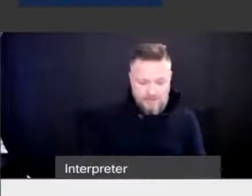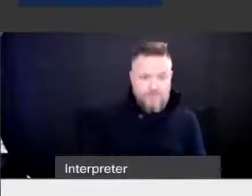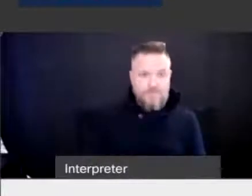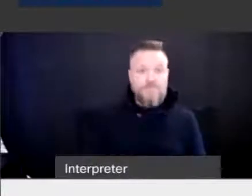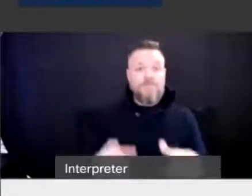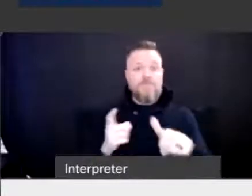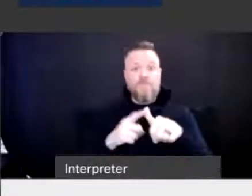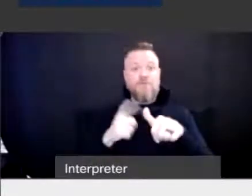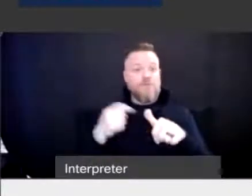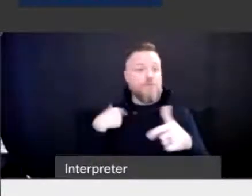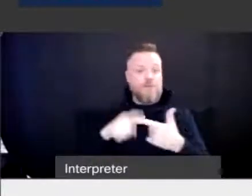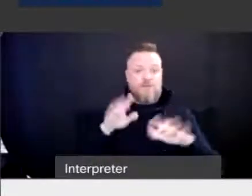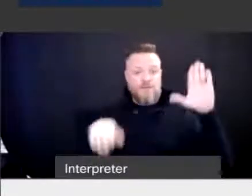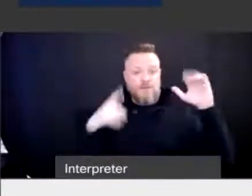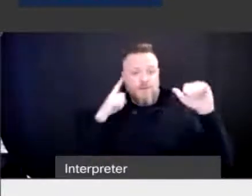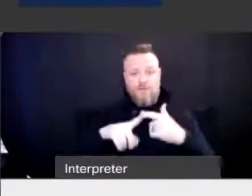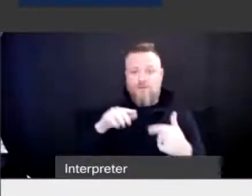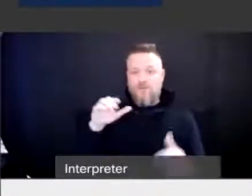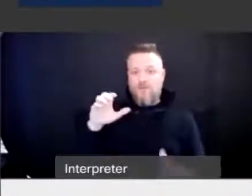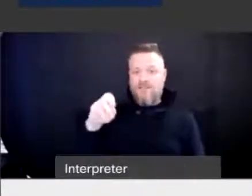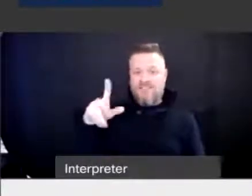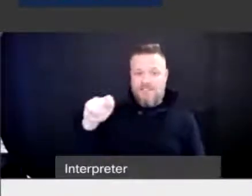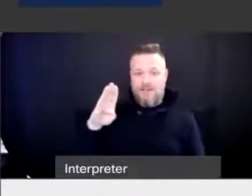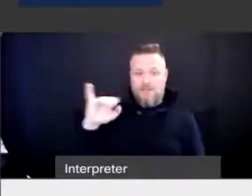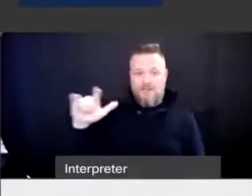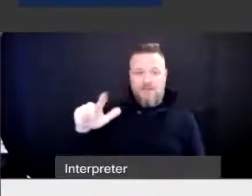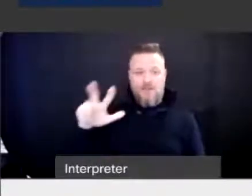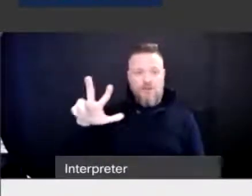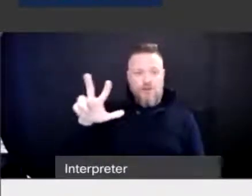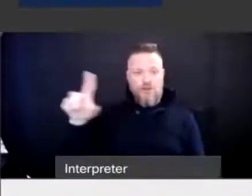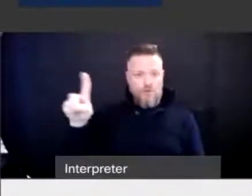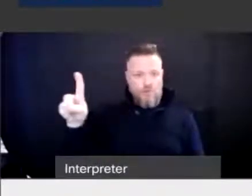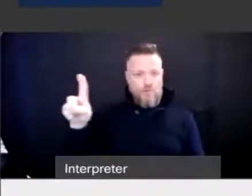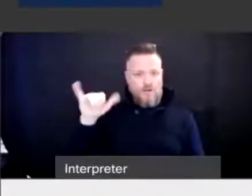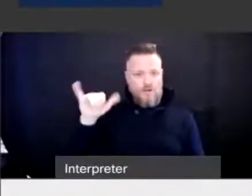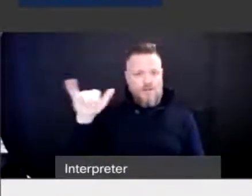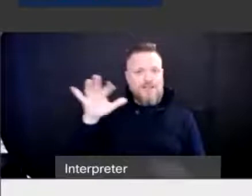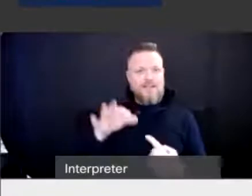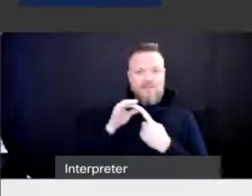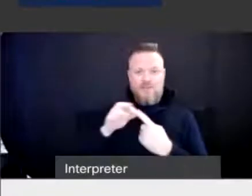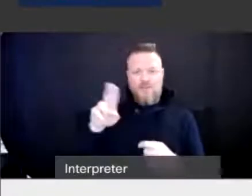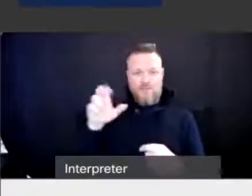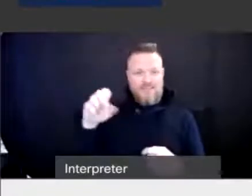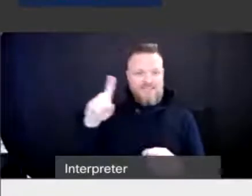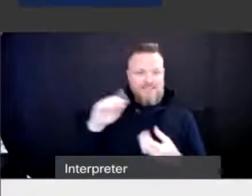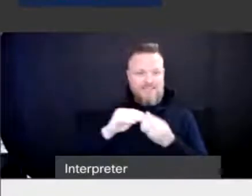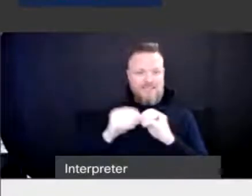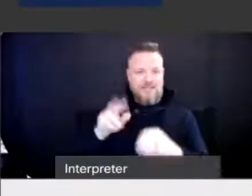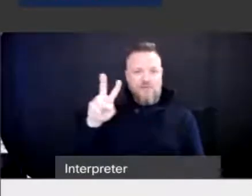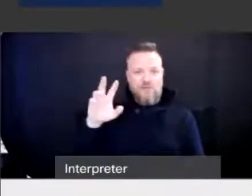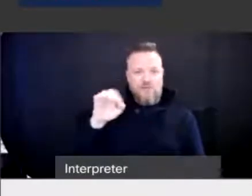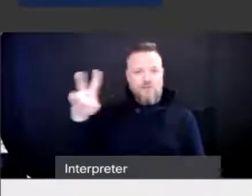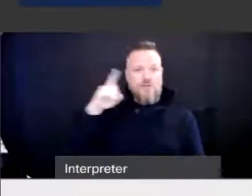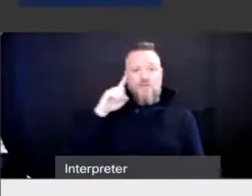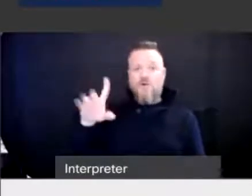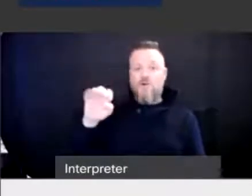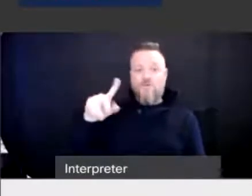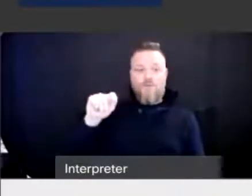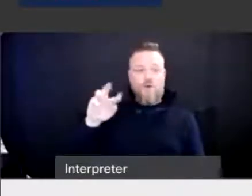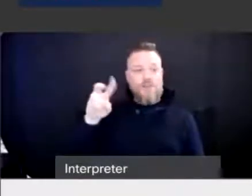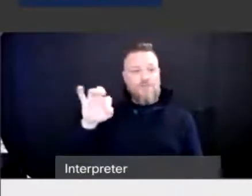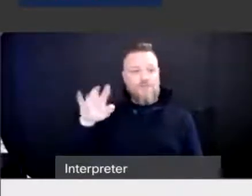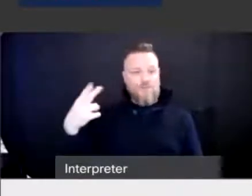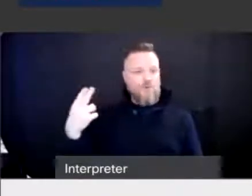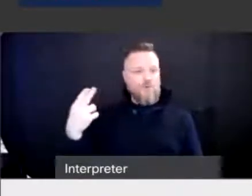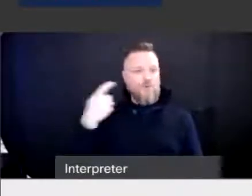First, we will have our hearing on Senate Bill 31, which is excluding USD number 207, Fort Leavenworth, and virtual school